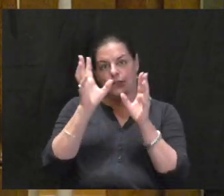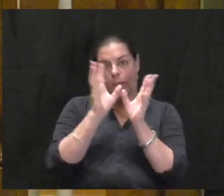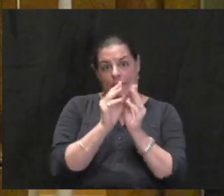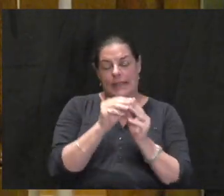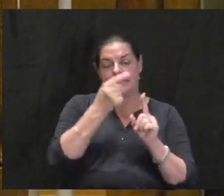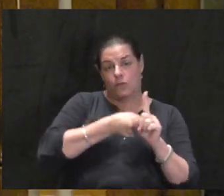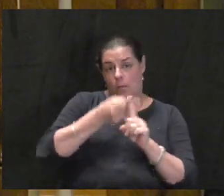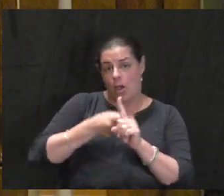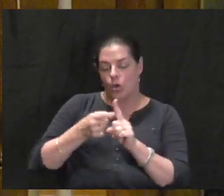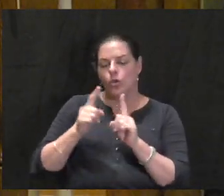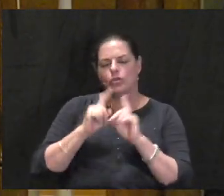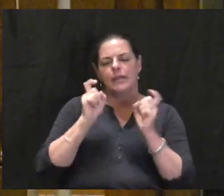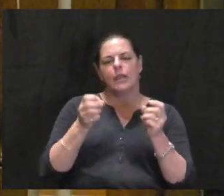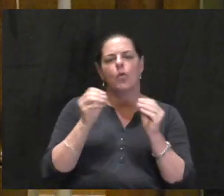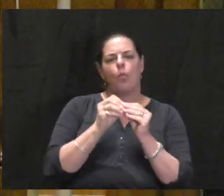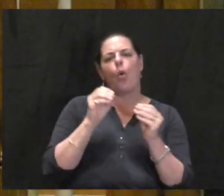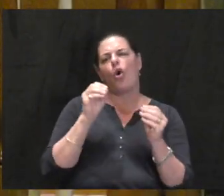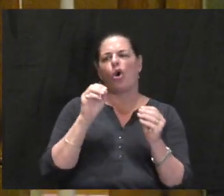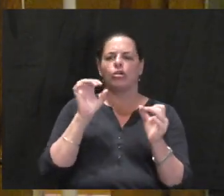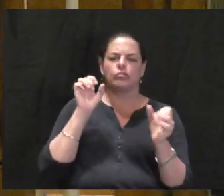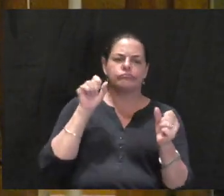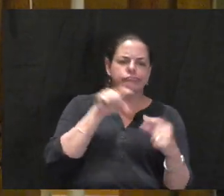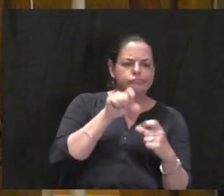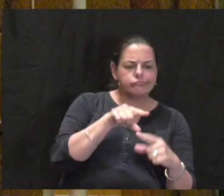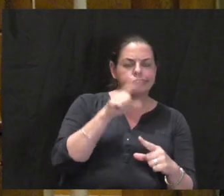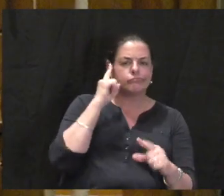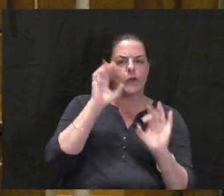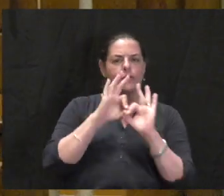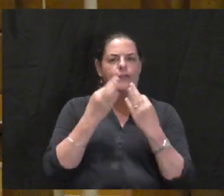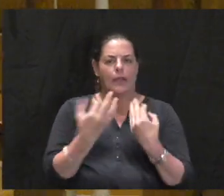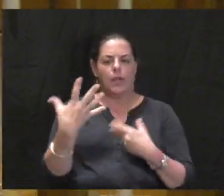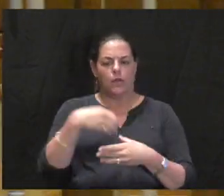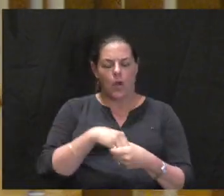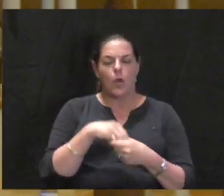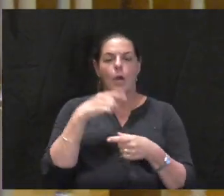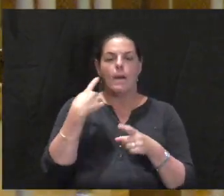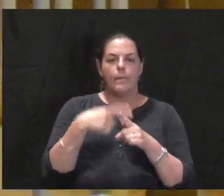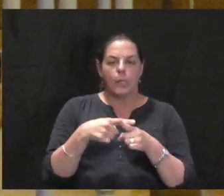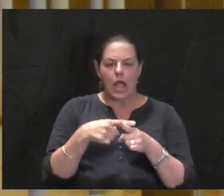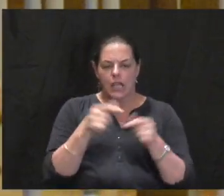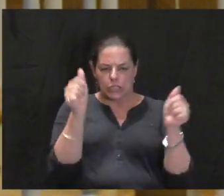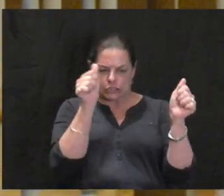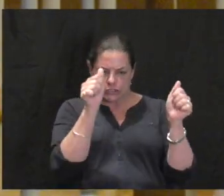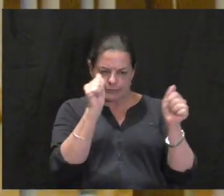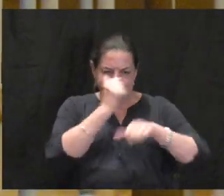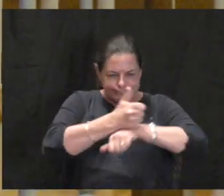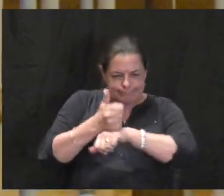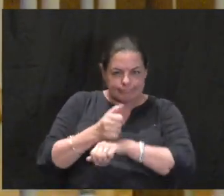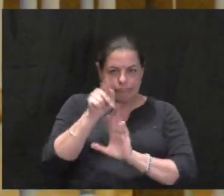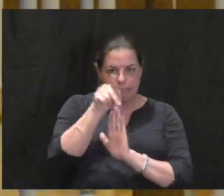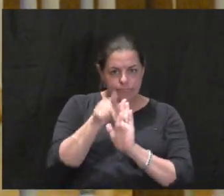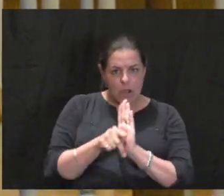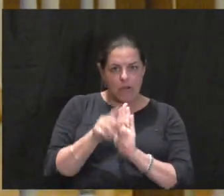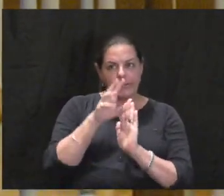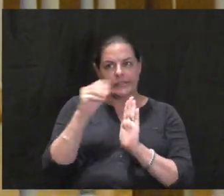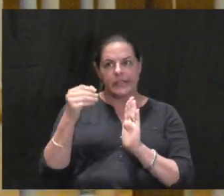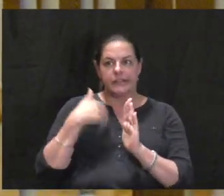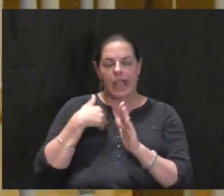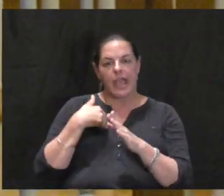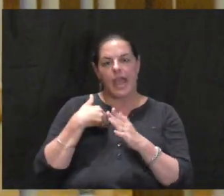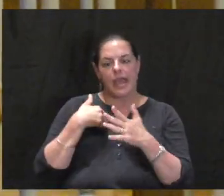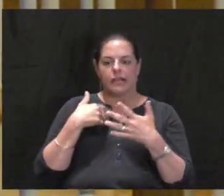engage families. The policy this year also, the Ombudsman Office or the Ombudsman role was added to